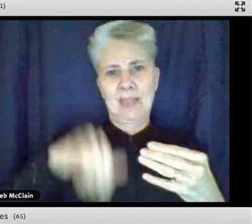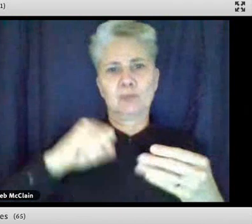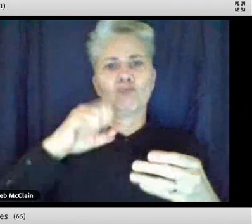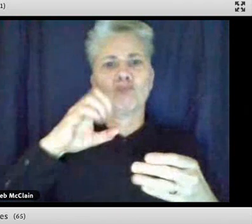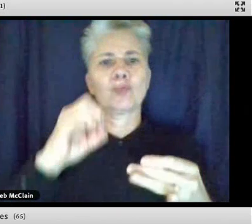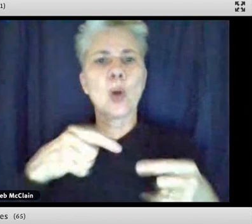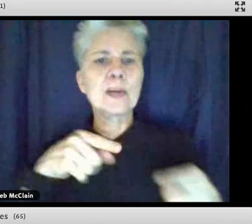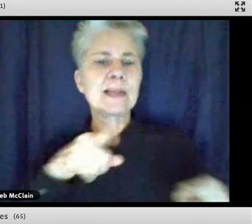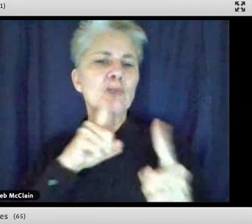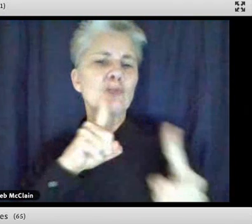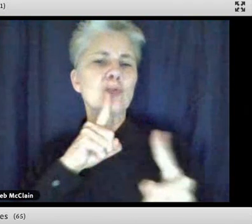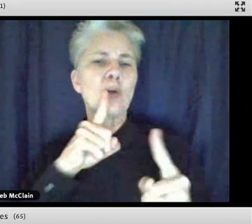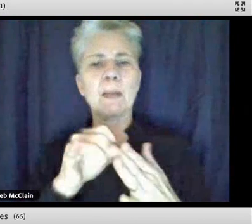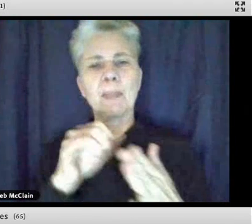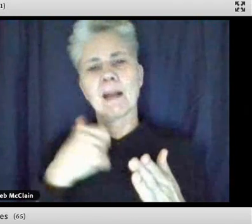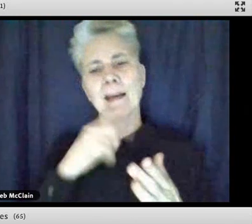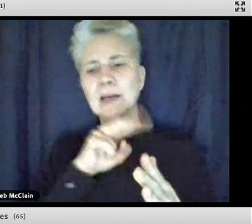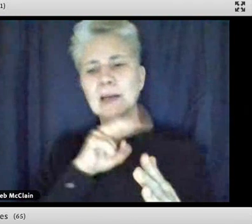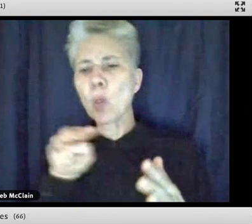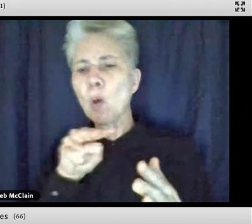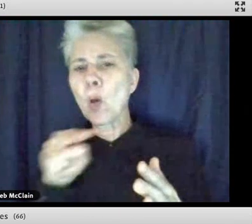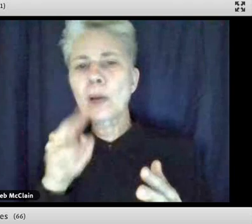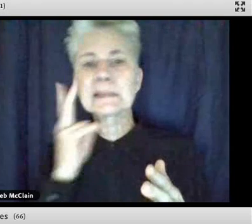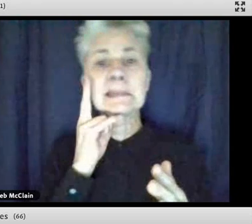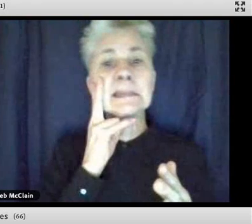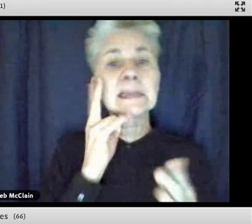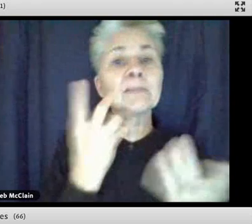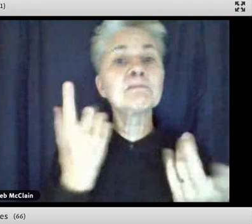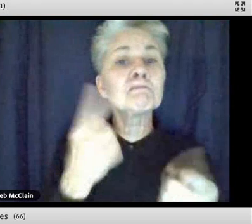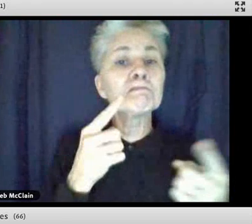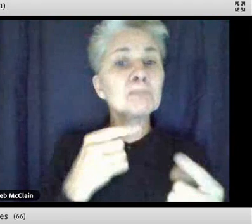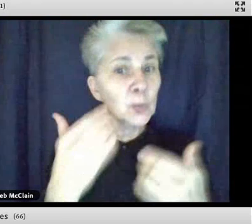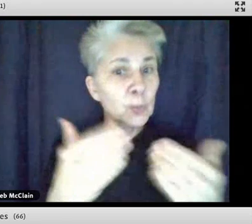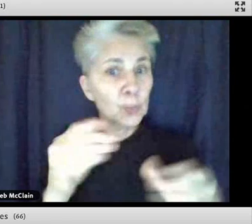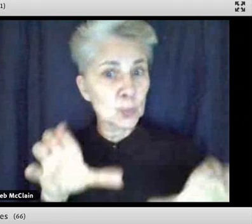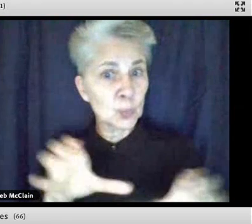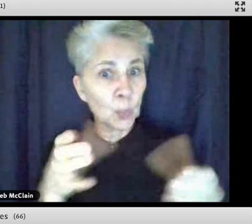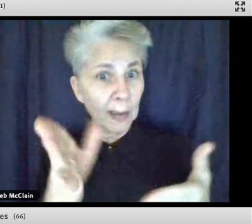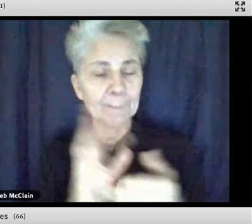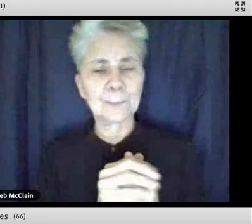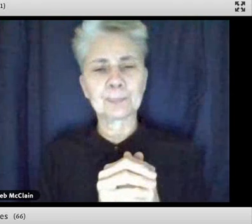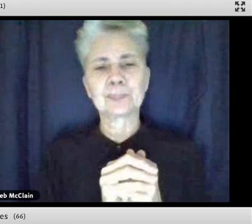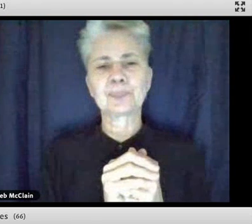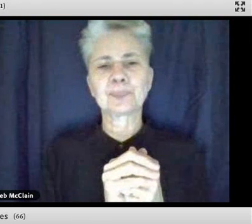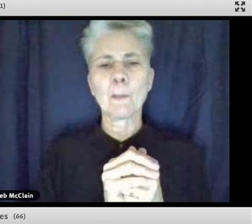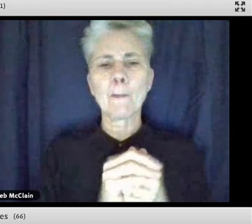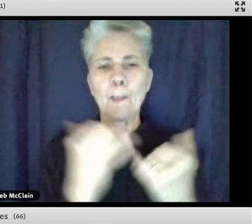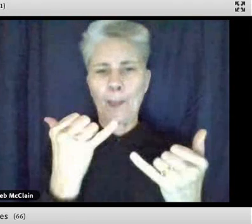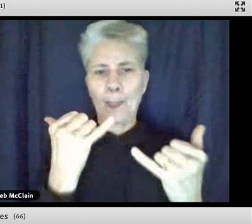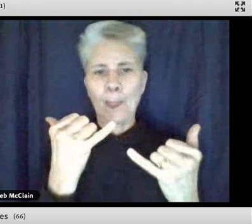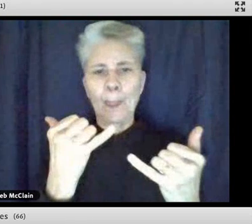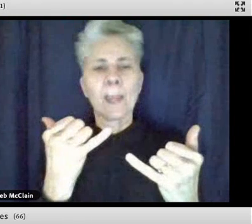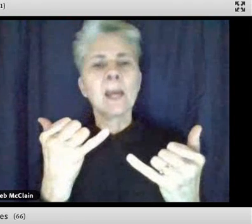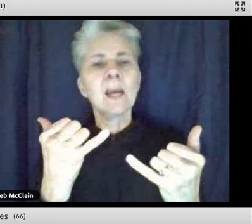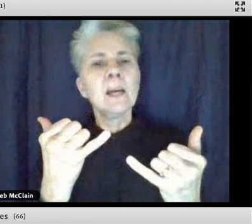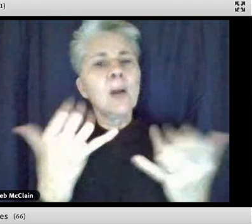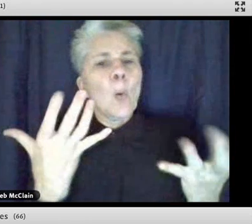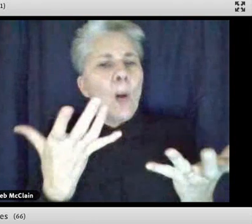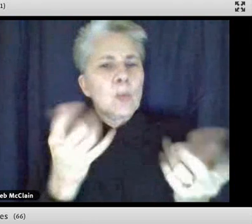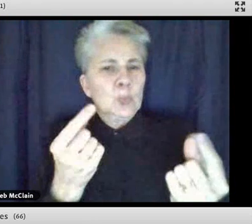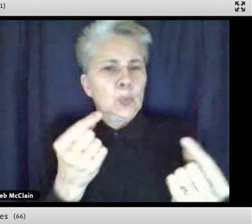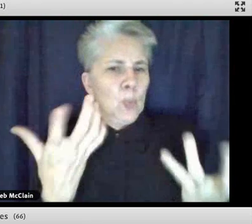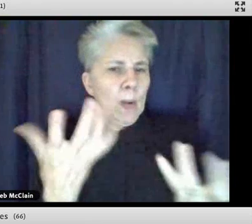So as I talk, that's something that I can look at and see and see how you're doing. So today, what